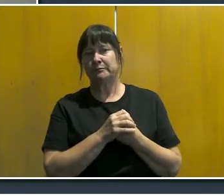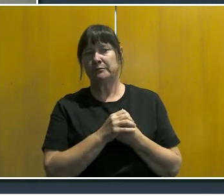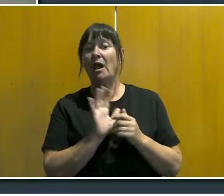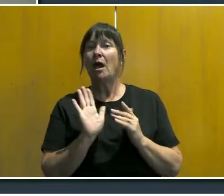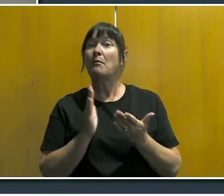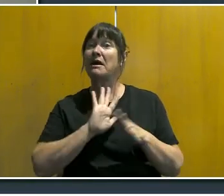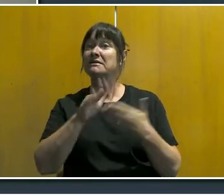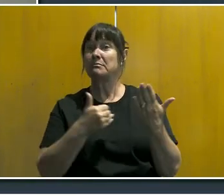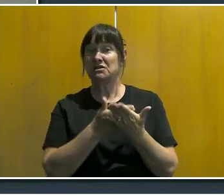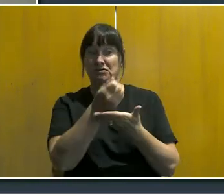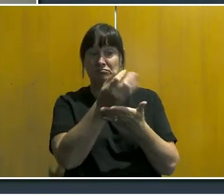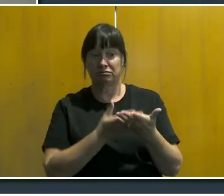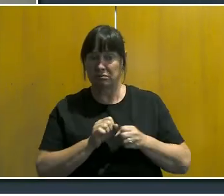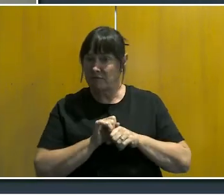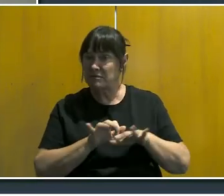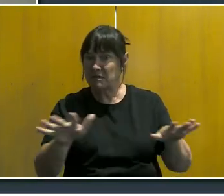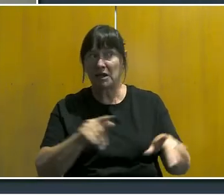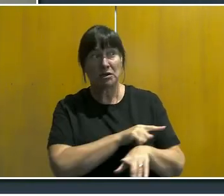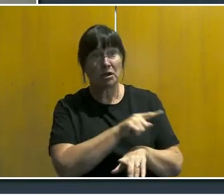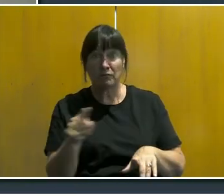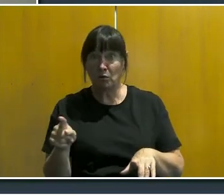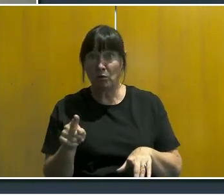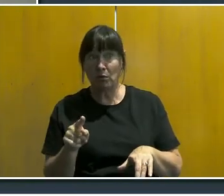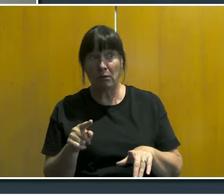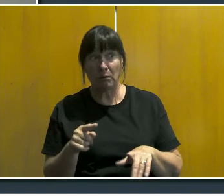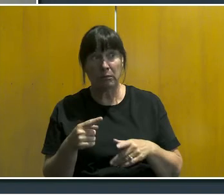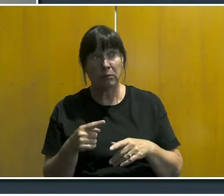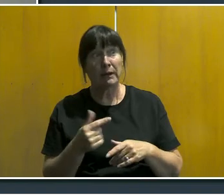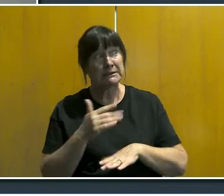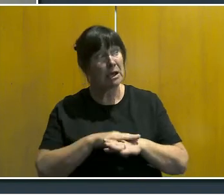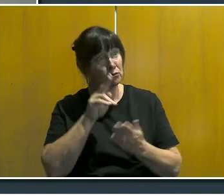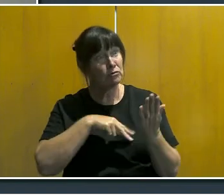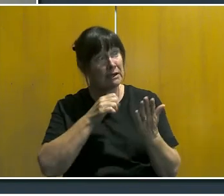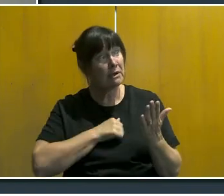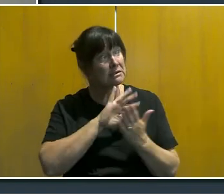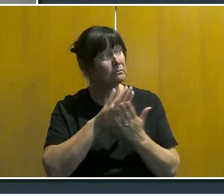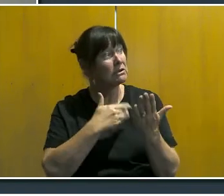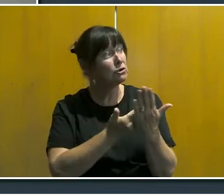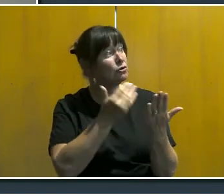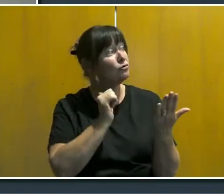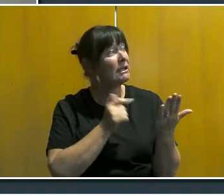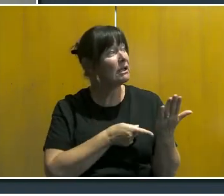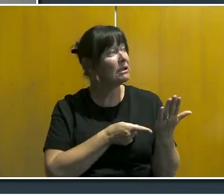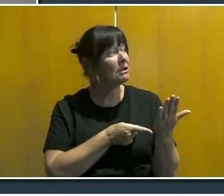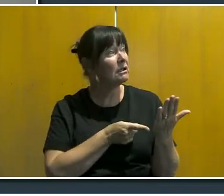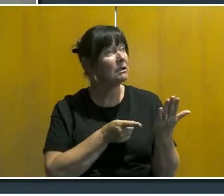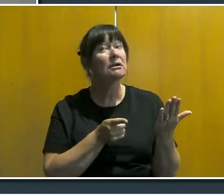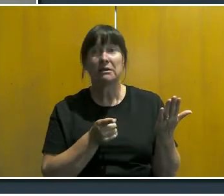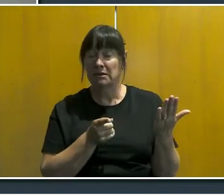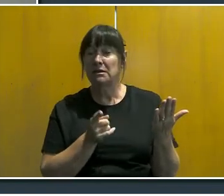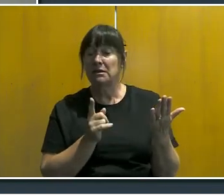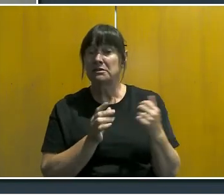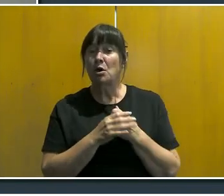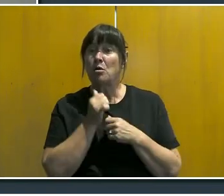circulated and tabled. Is there anybody who has not had the opportunity to read that? No. So I take it